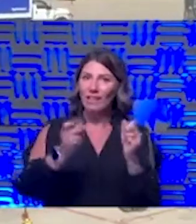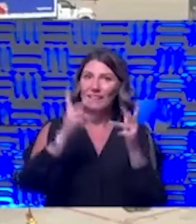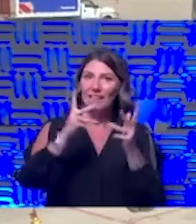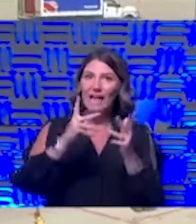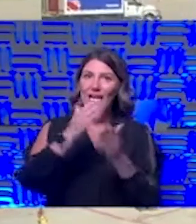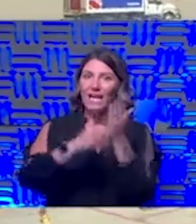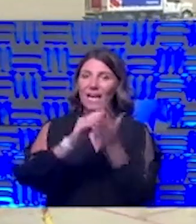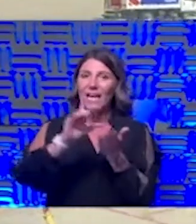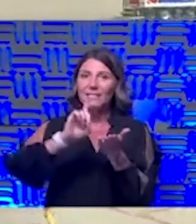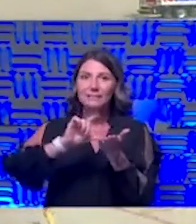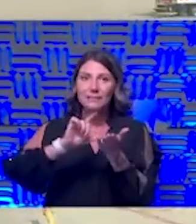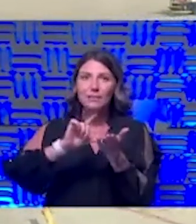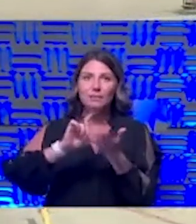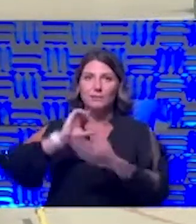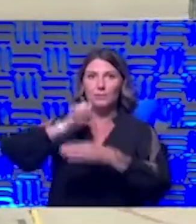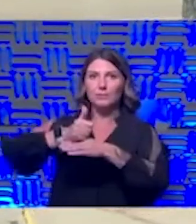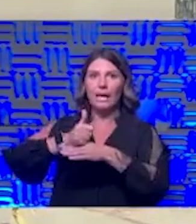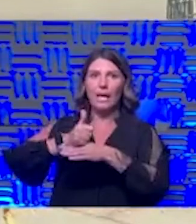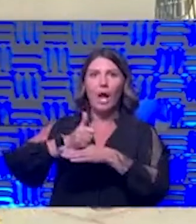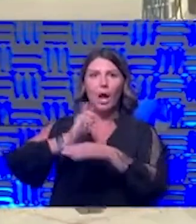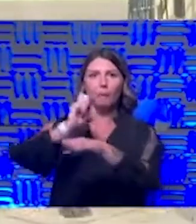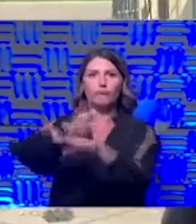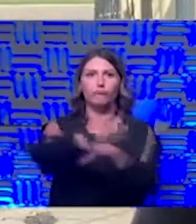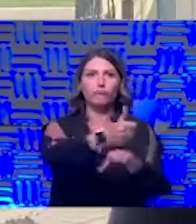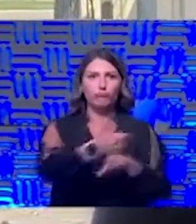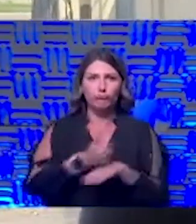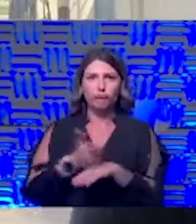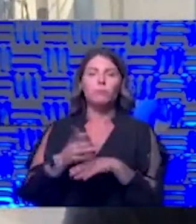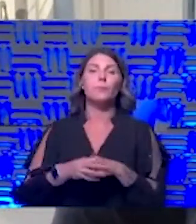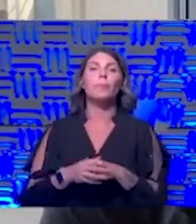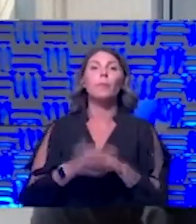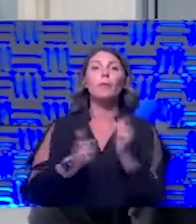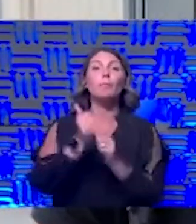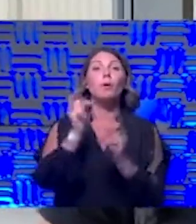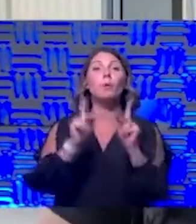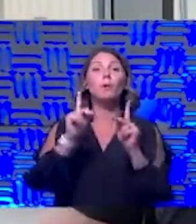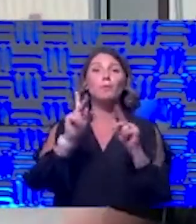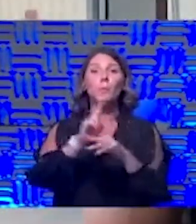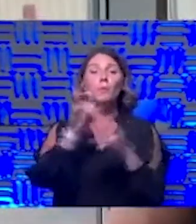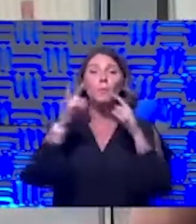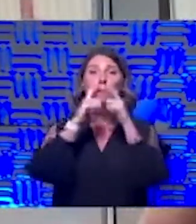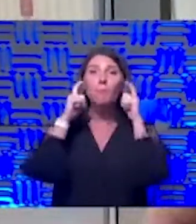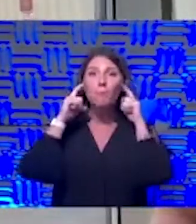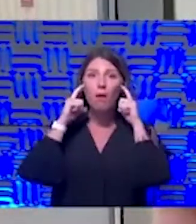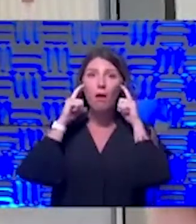stations available. Most of the people are wearing masks. So plane flight, I think,